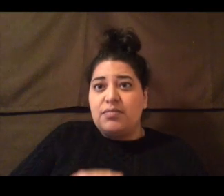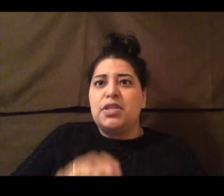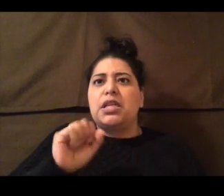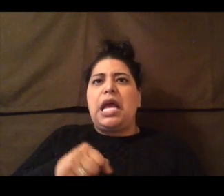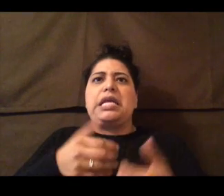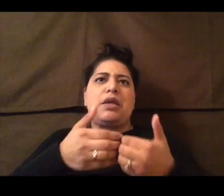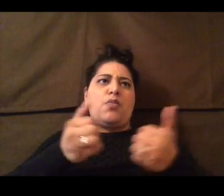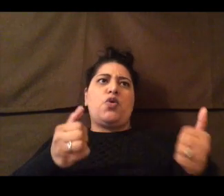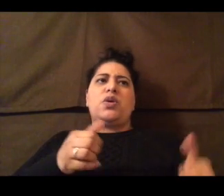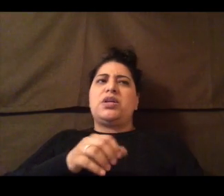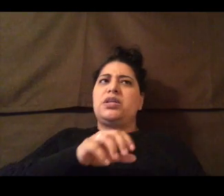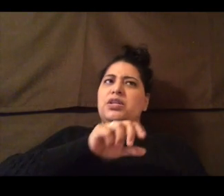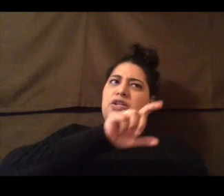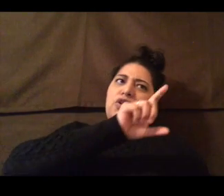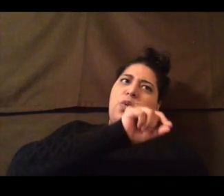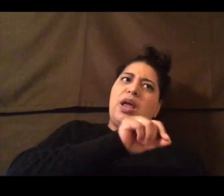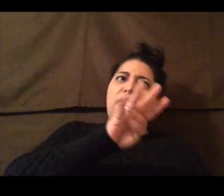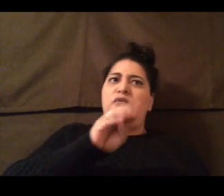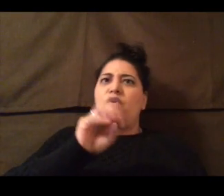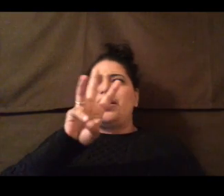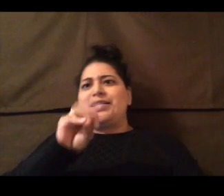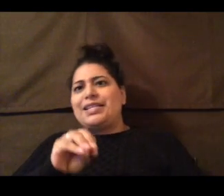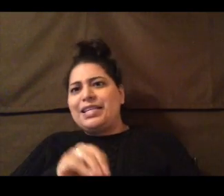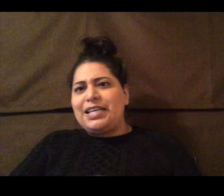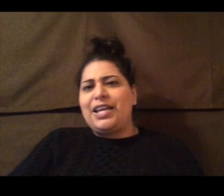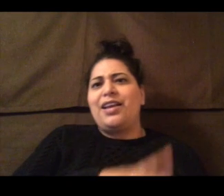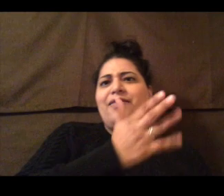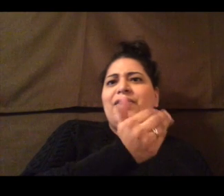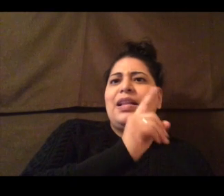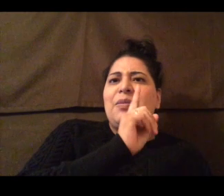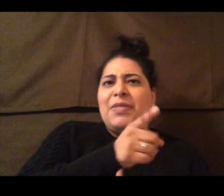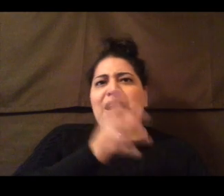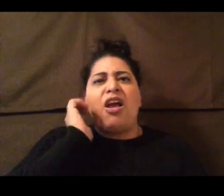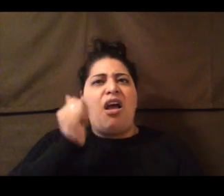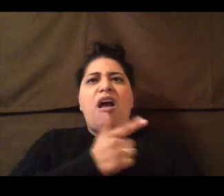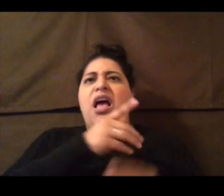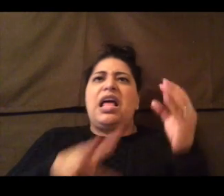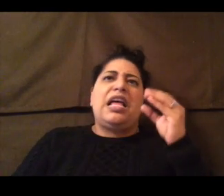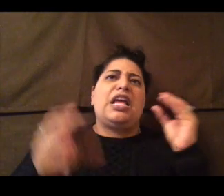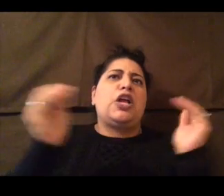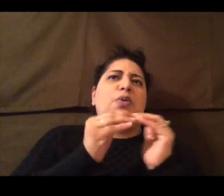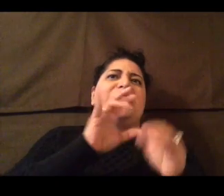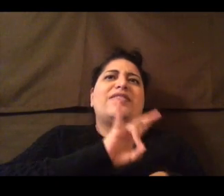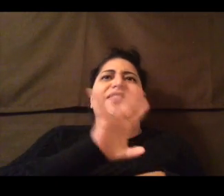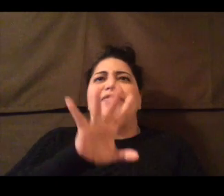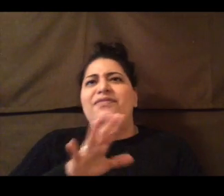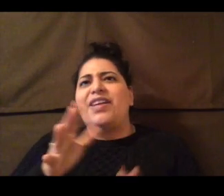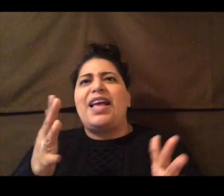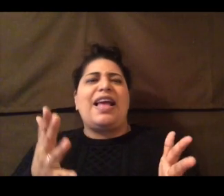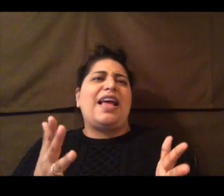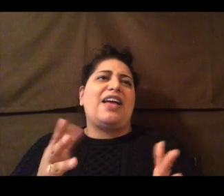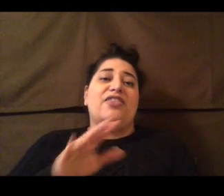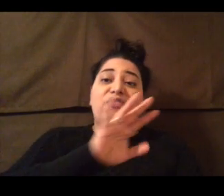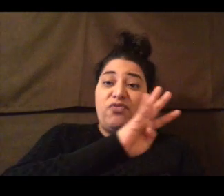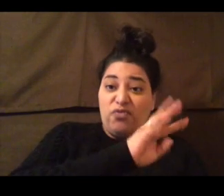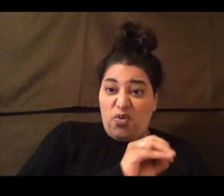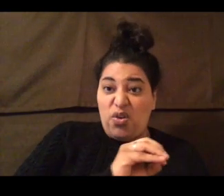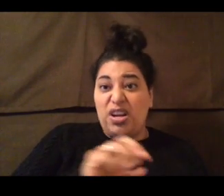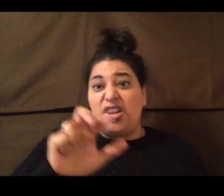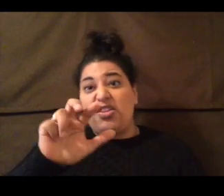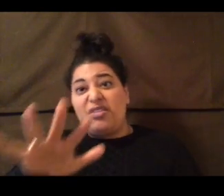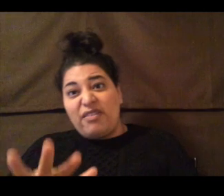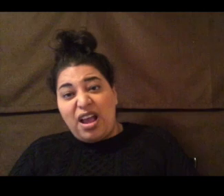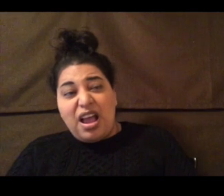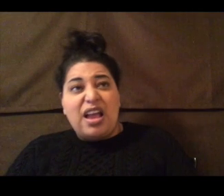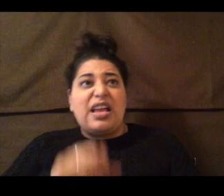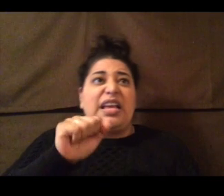and then 15 minutes because that all equals 75. You could break it up into 40 and 35. You could do all of that. I like